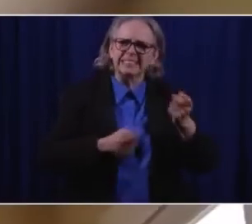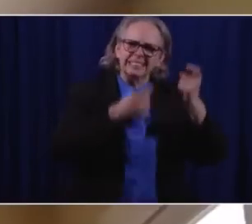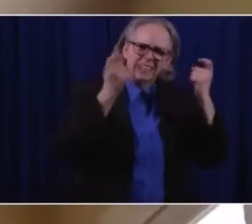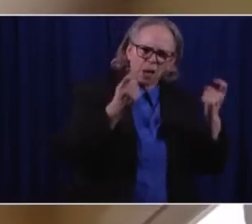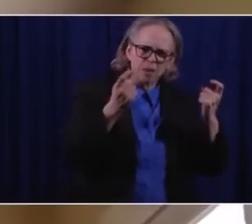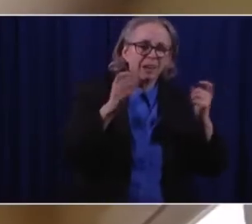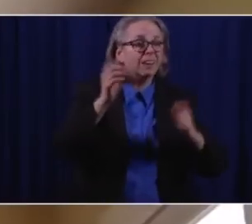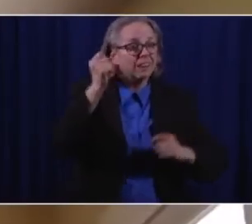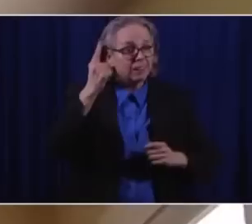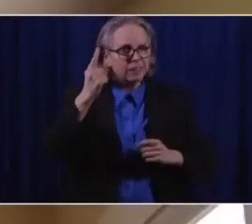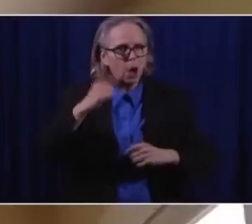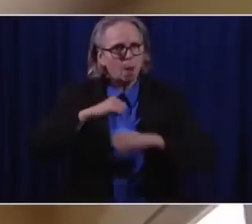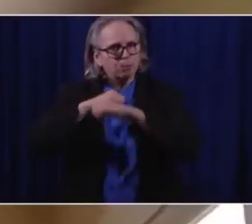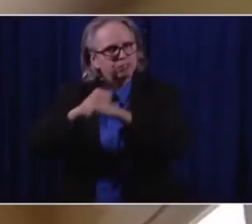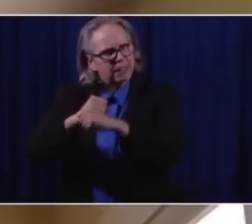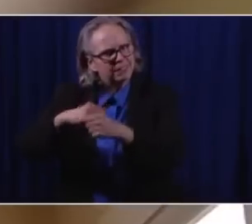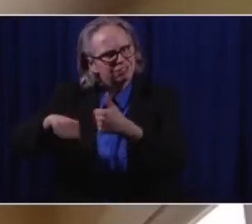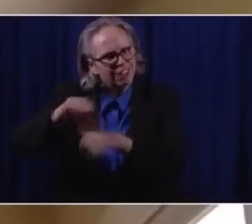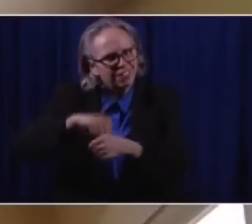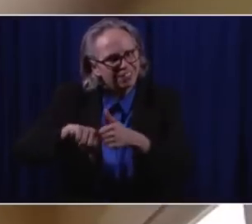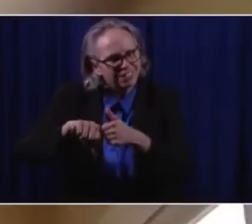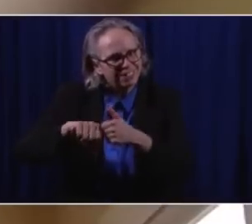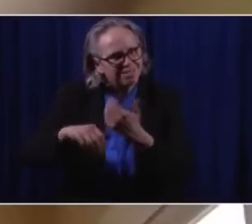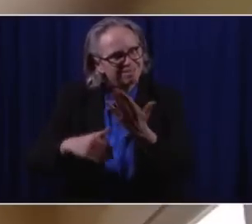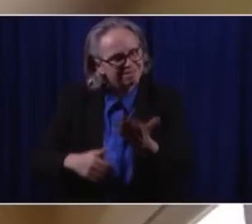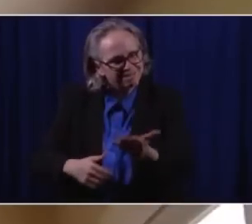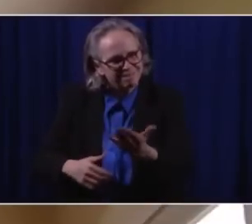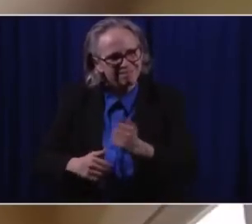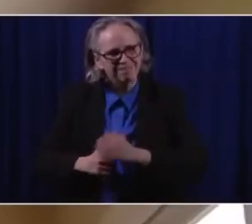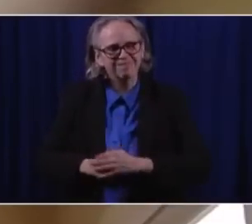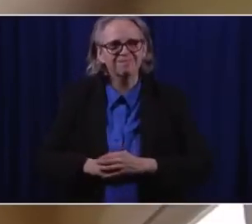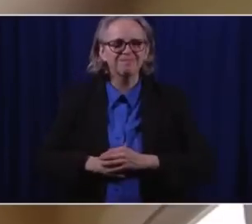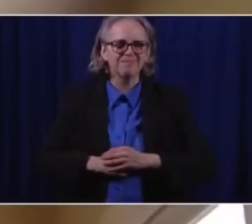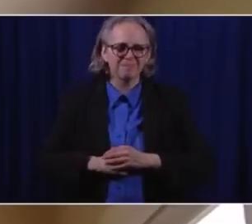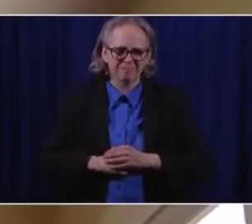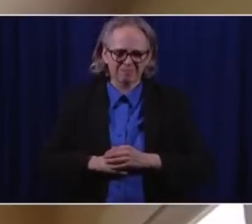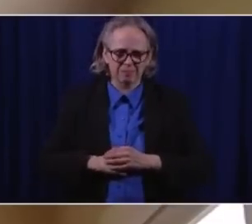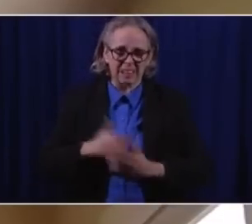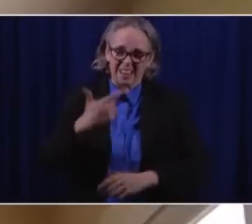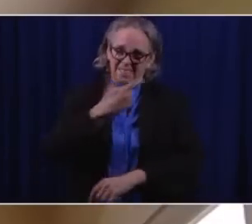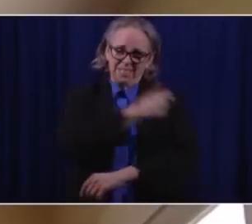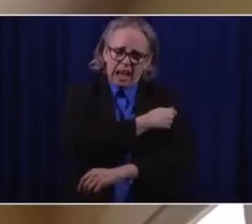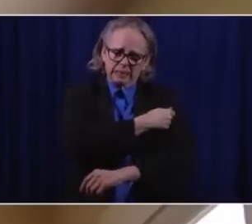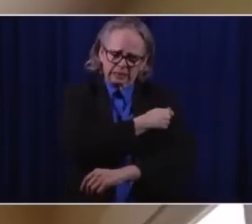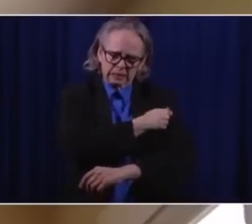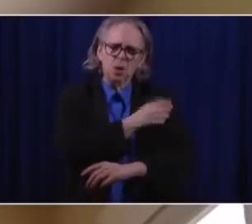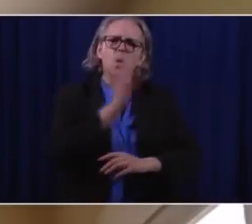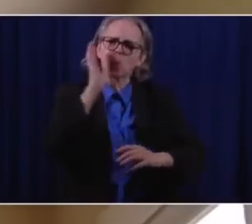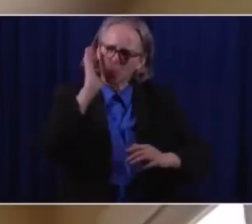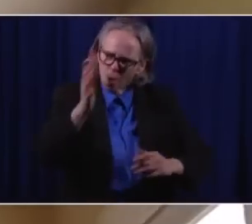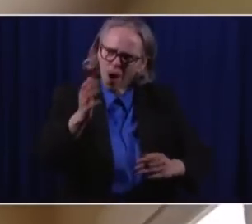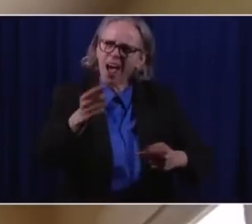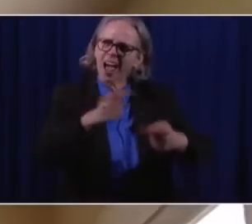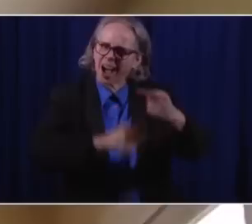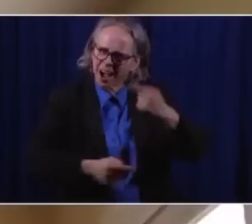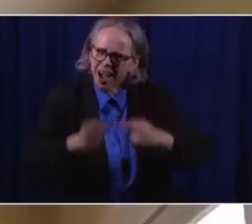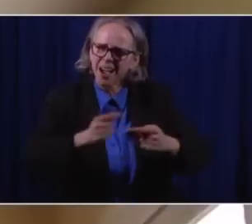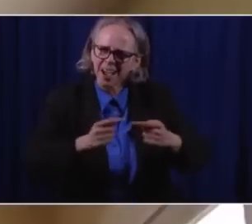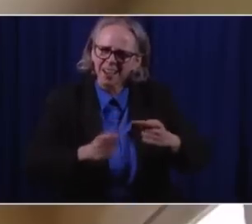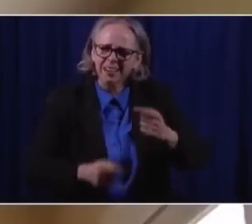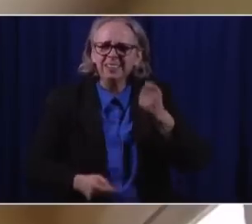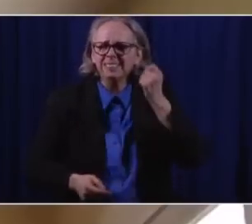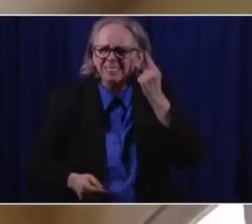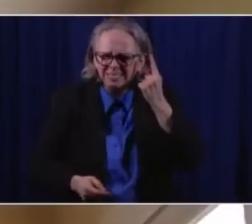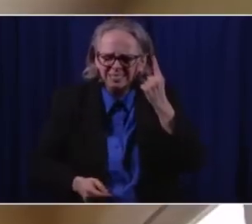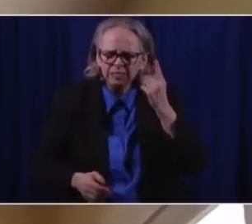way. As the governor said, we'll have a vaccine soon. So let's celebrate the holiday, but let's